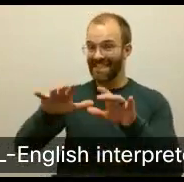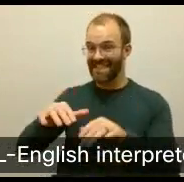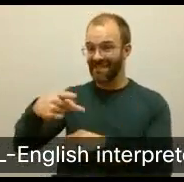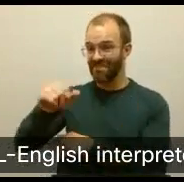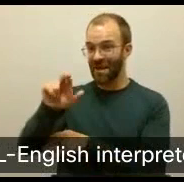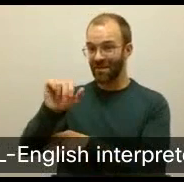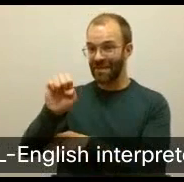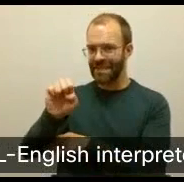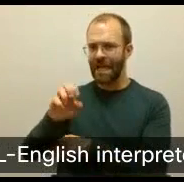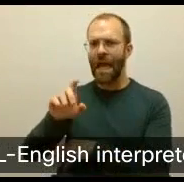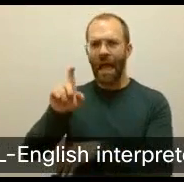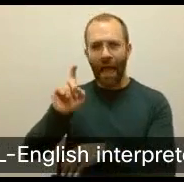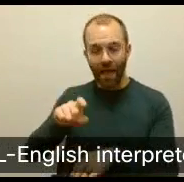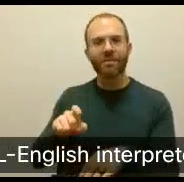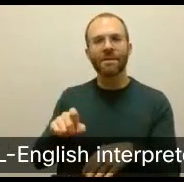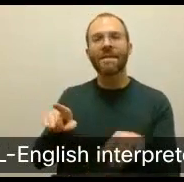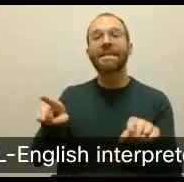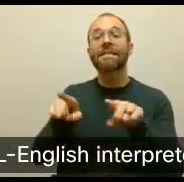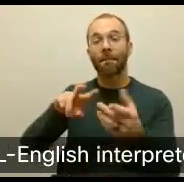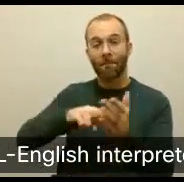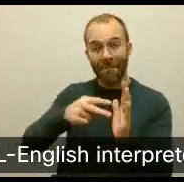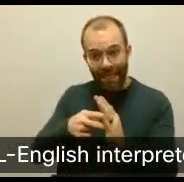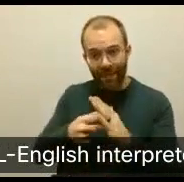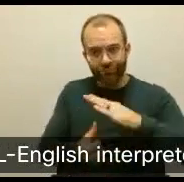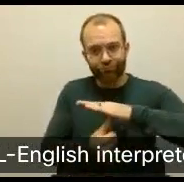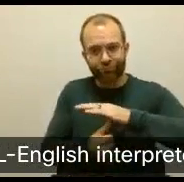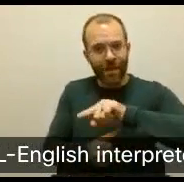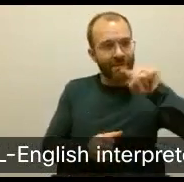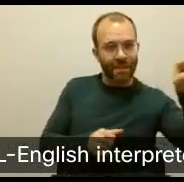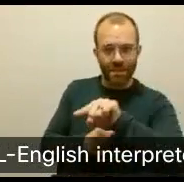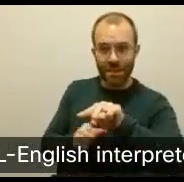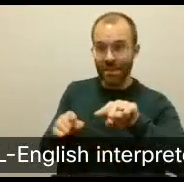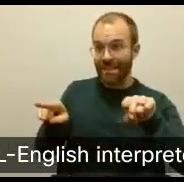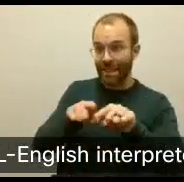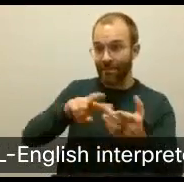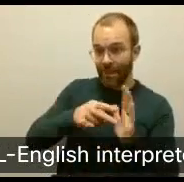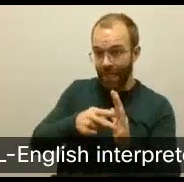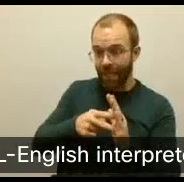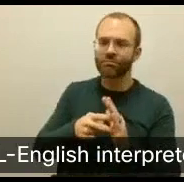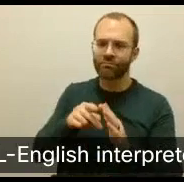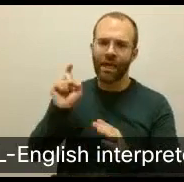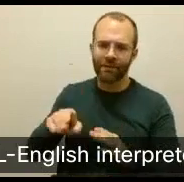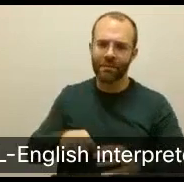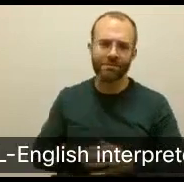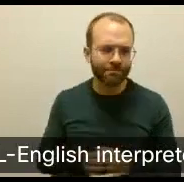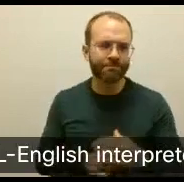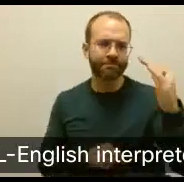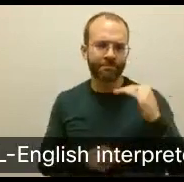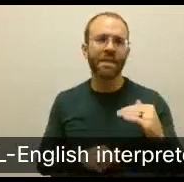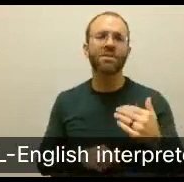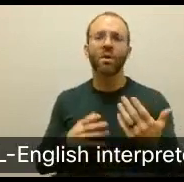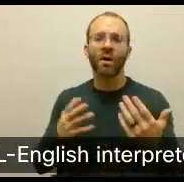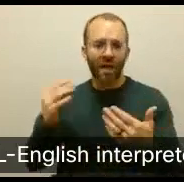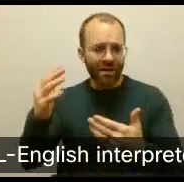meaning as the original text. So there I have my original text and I have the new